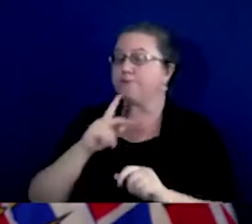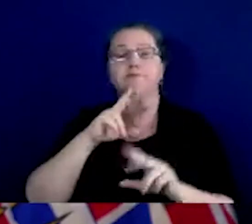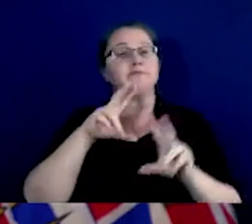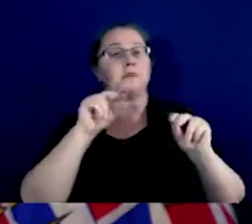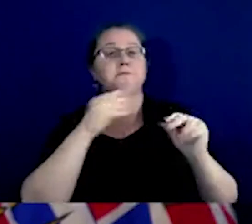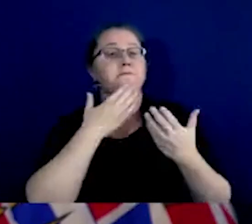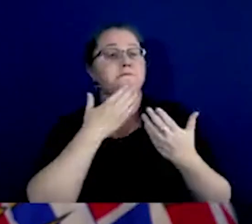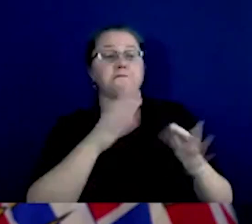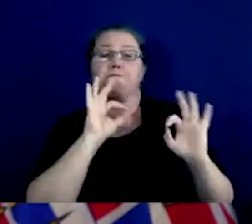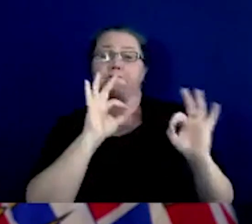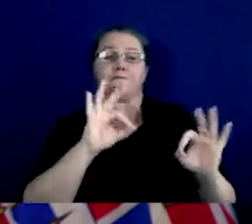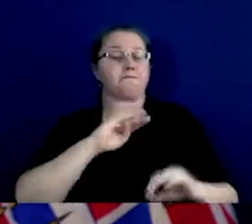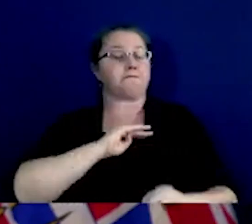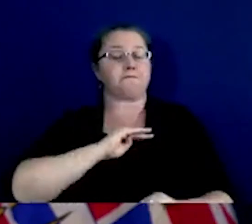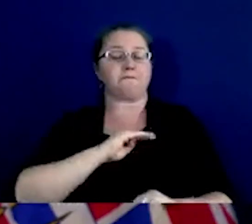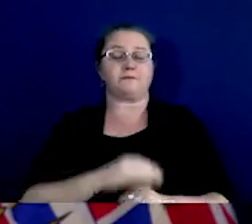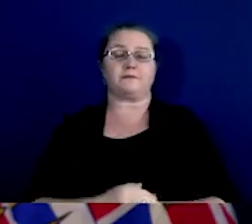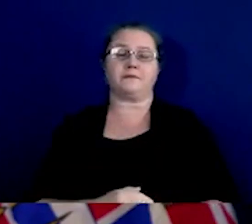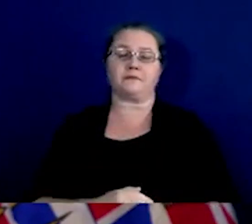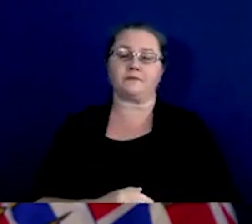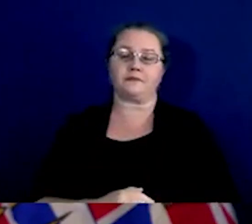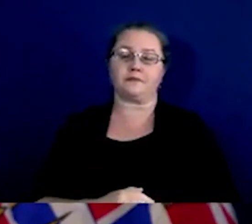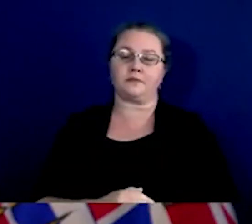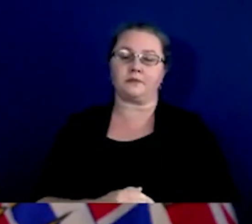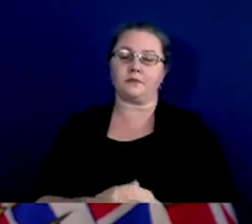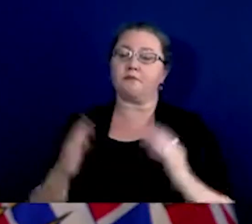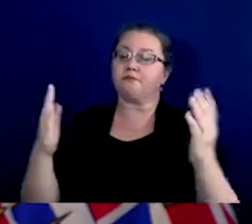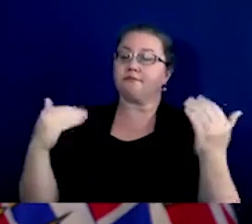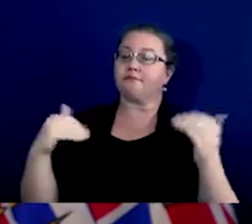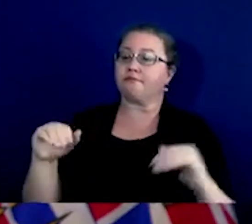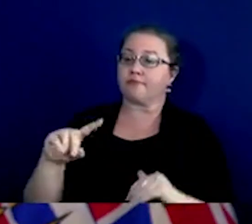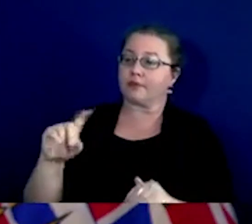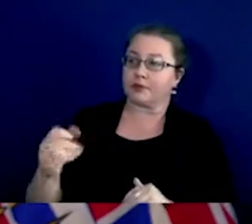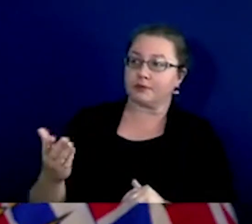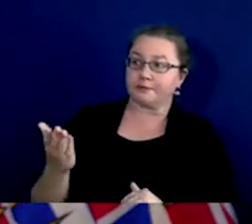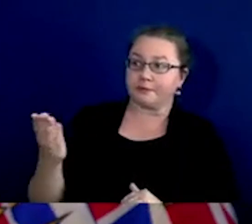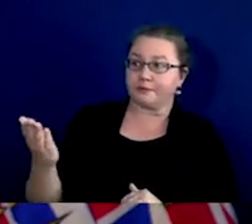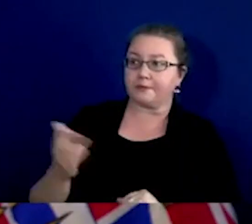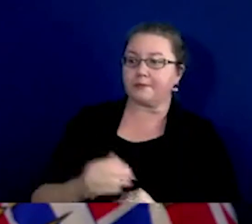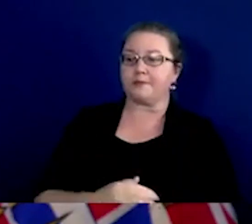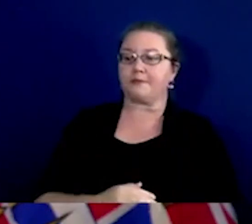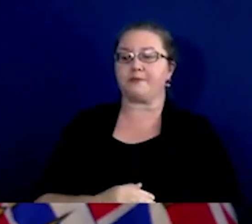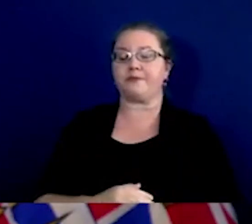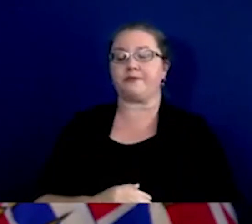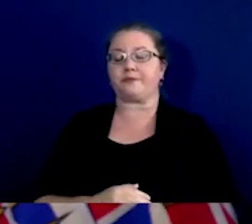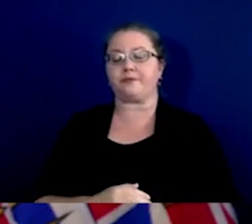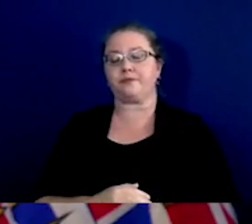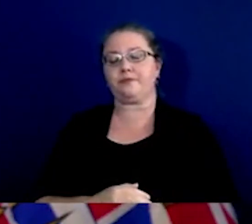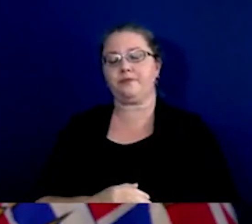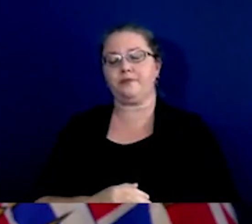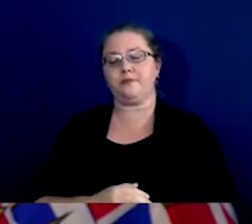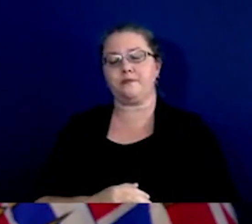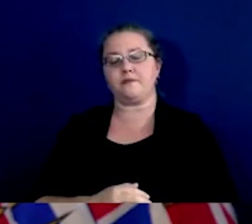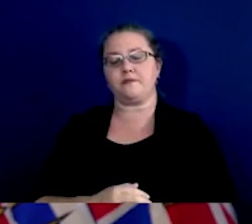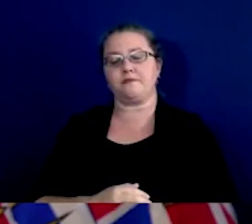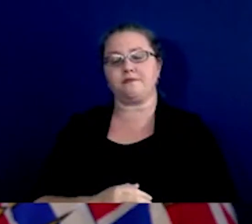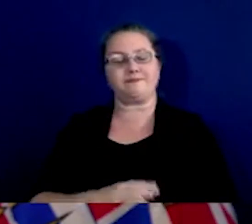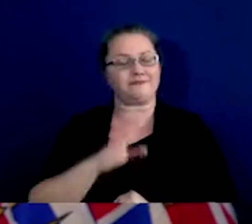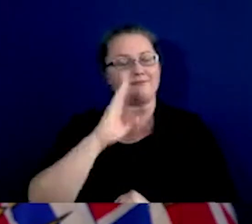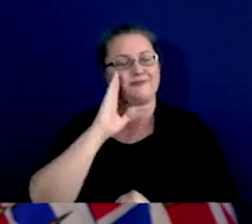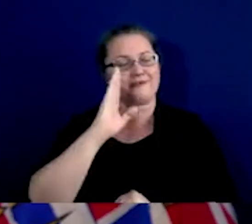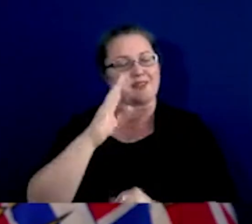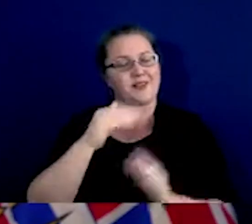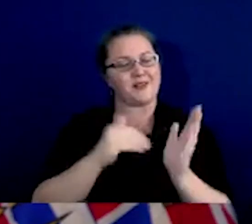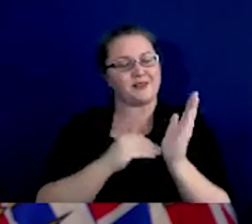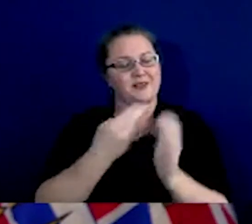I don't have a timeline. We are working every day to make sure that the right people are in place to support